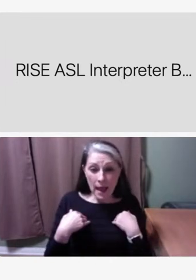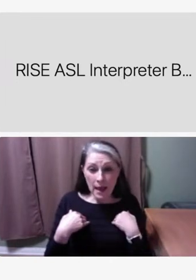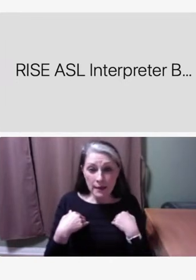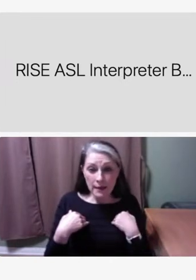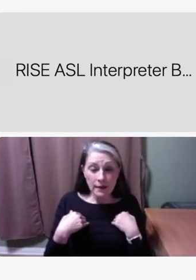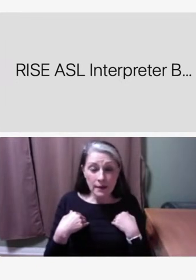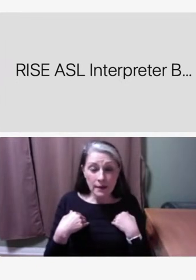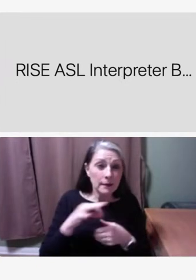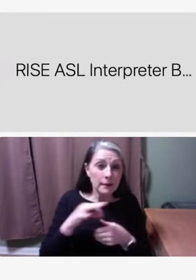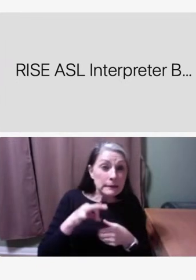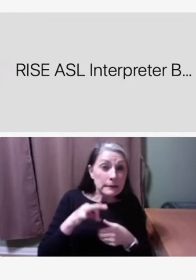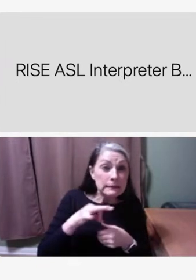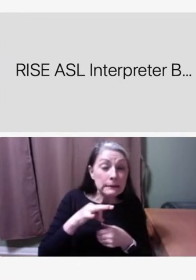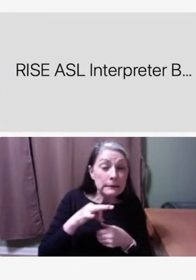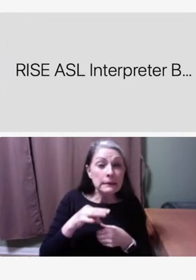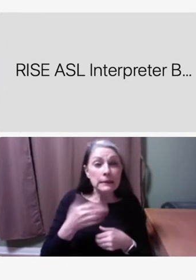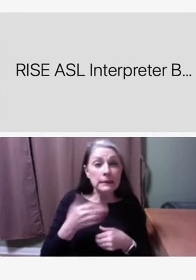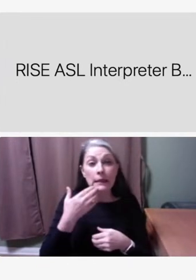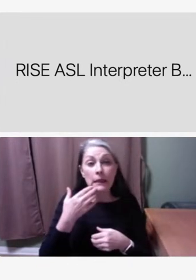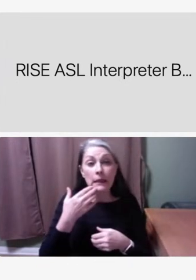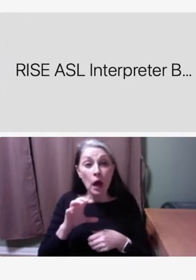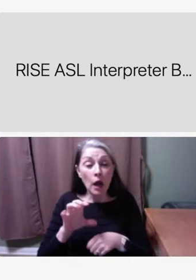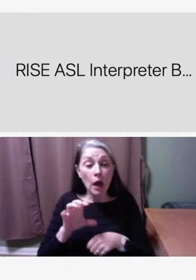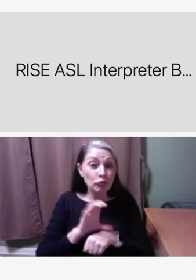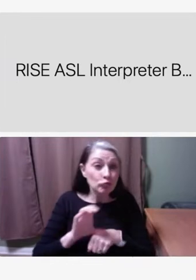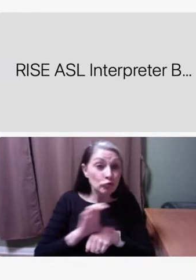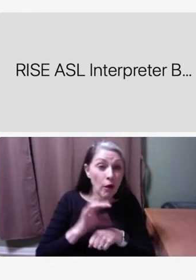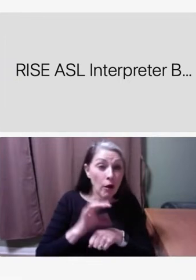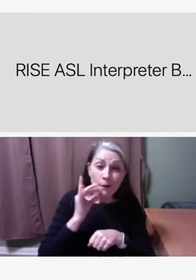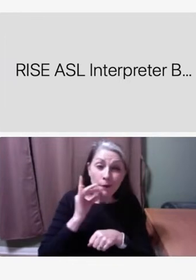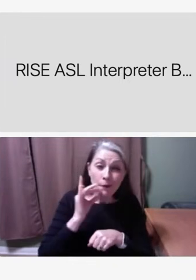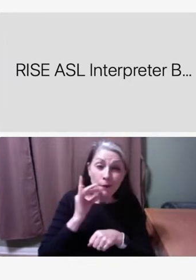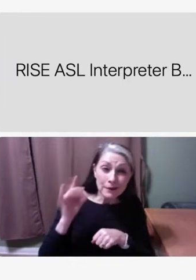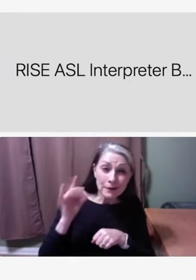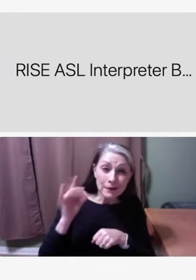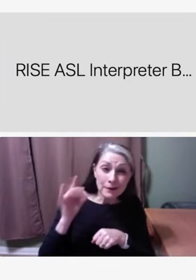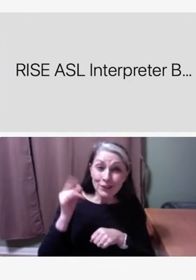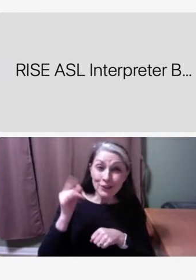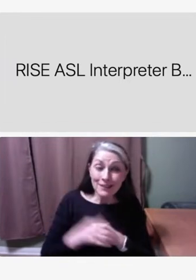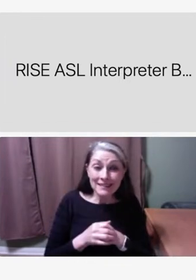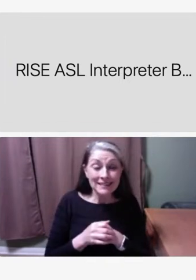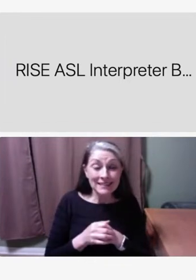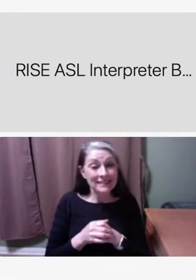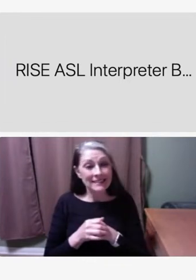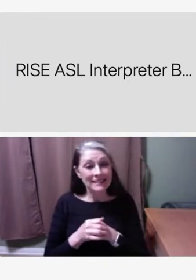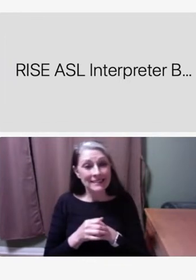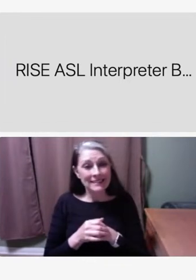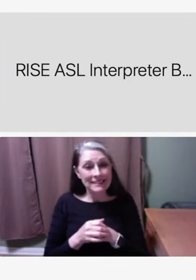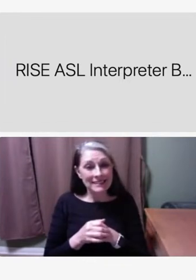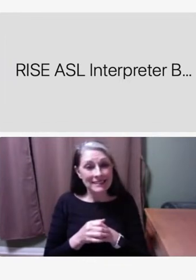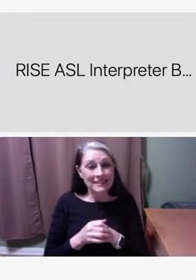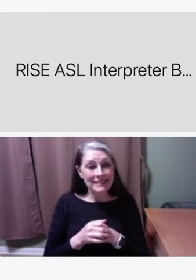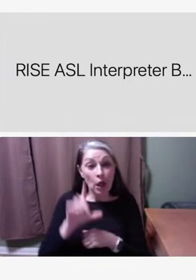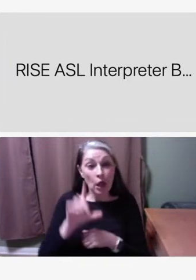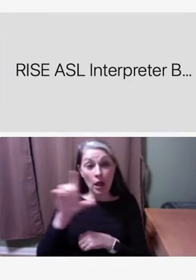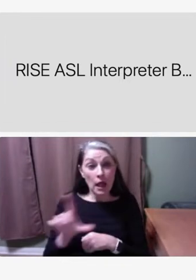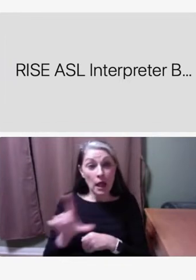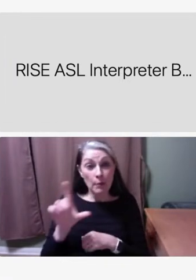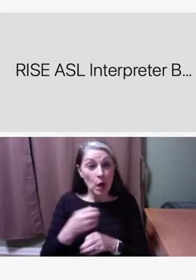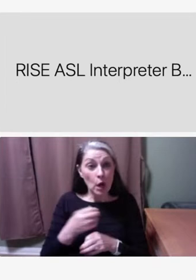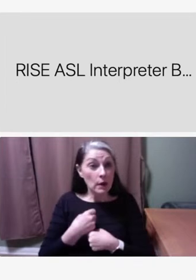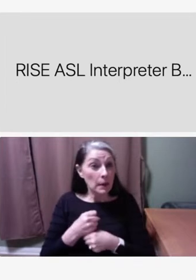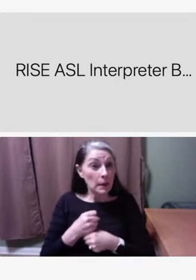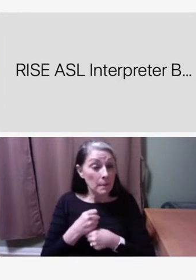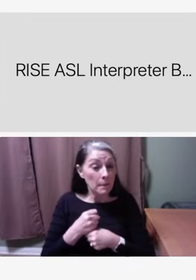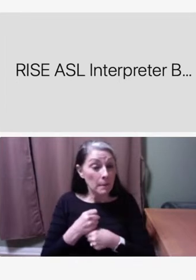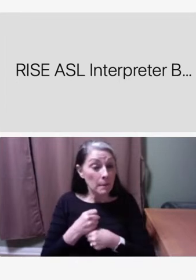chocolate was good. It was good. It was really good. And yeah, our librarian made the little concoction thing, and it was